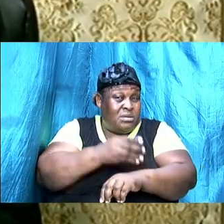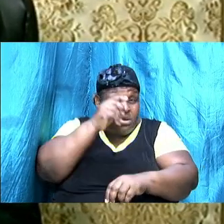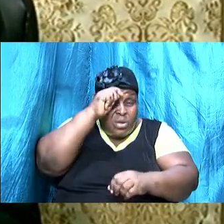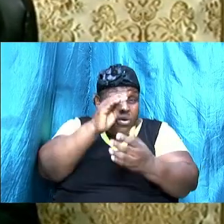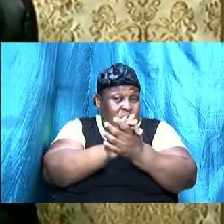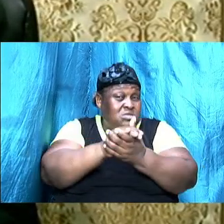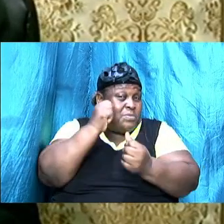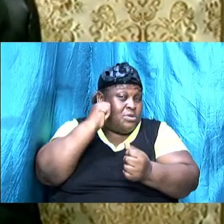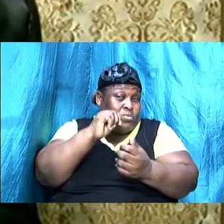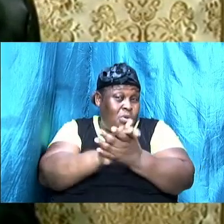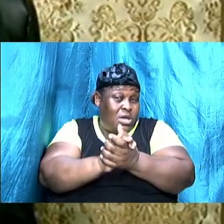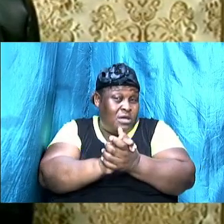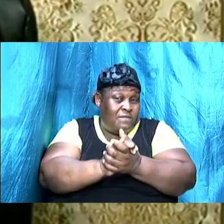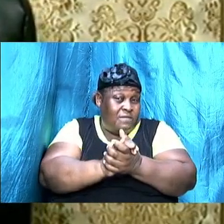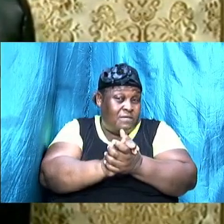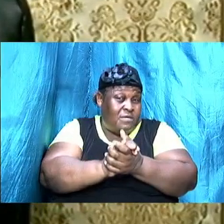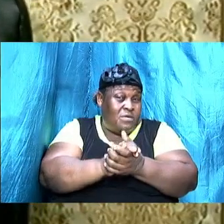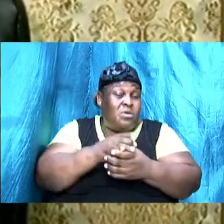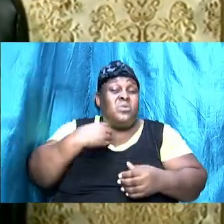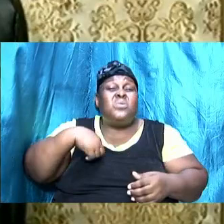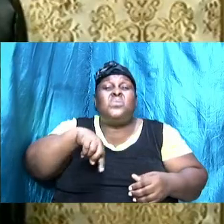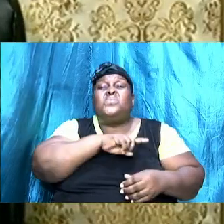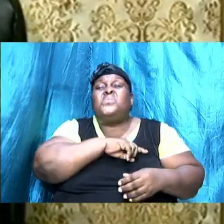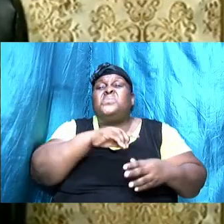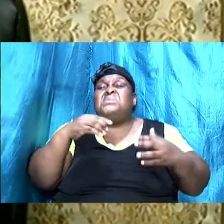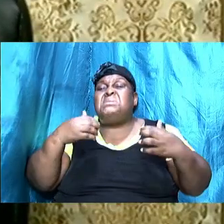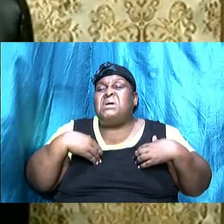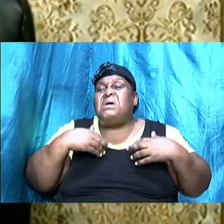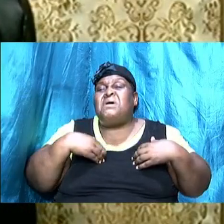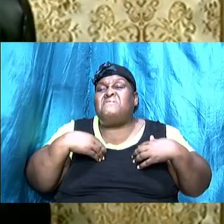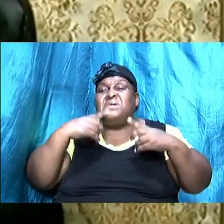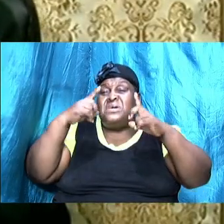wives. We have successfully,